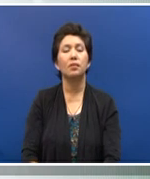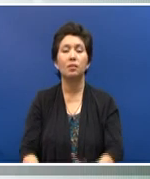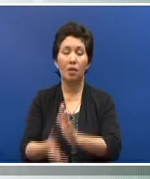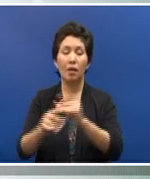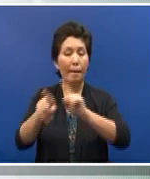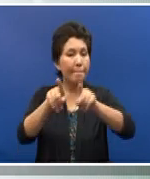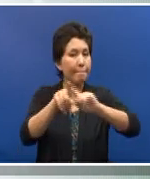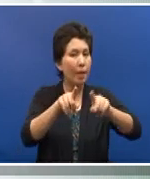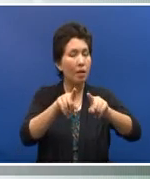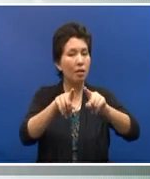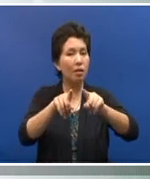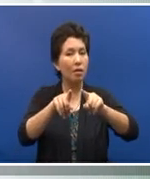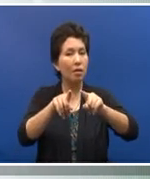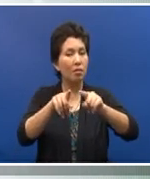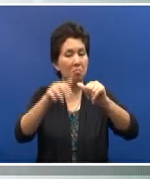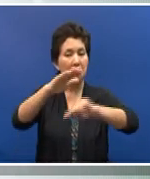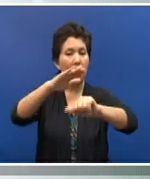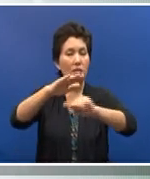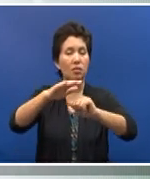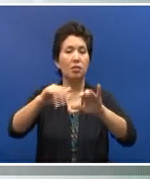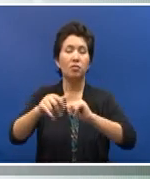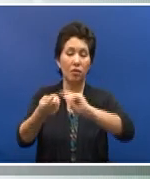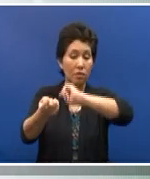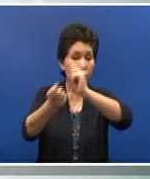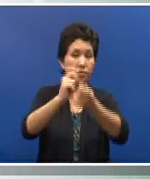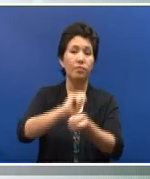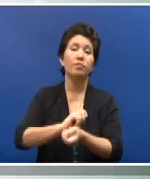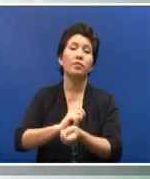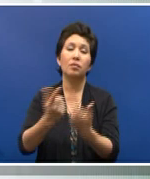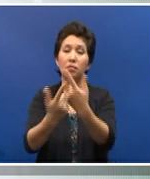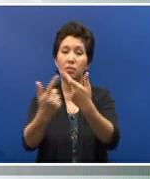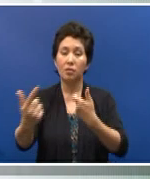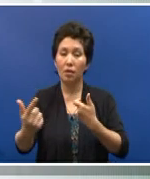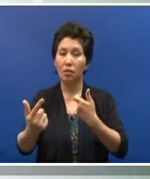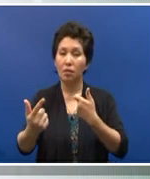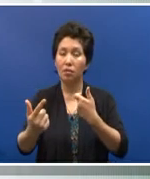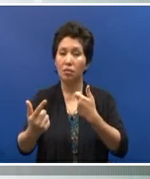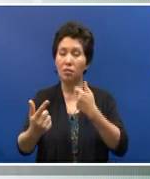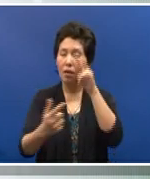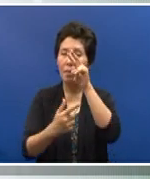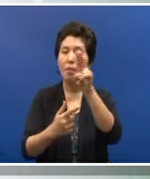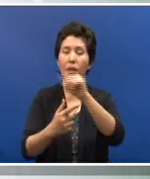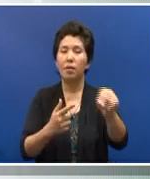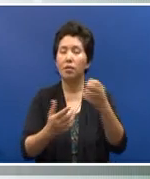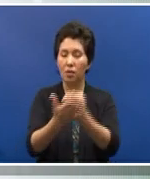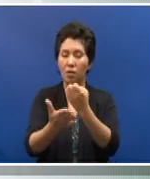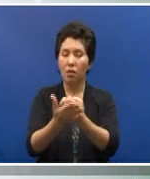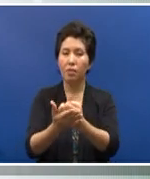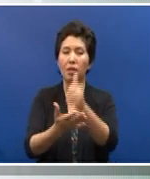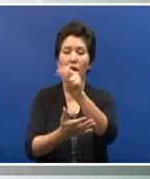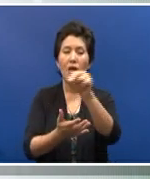So there are many forms of distributions and exchange from the perspective of economic